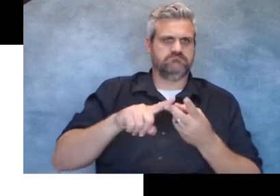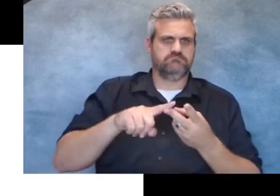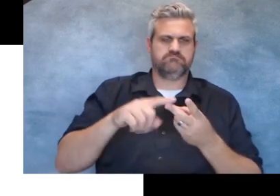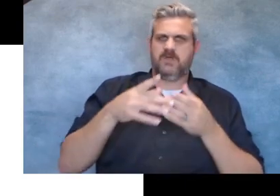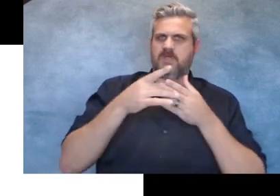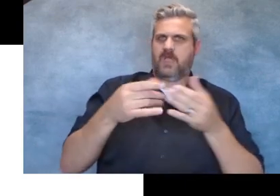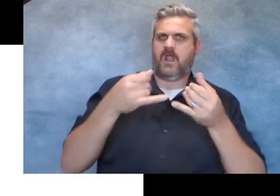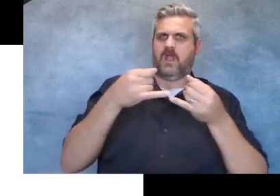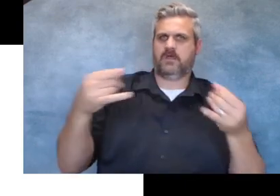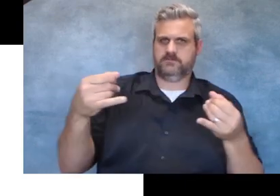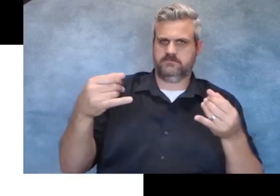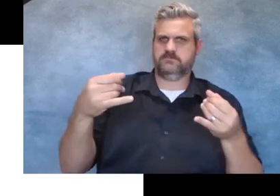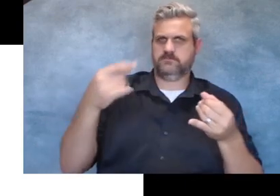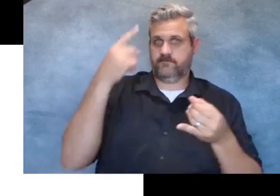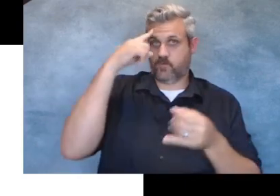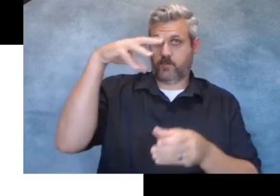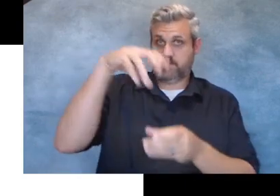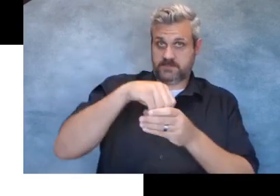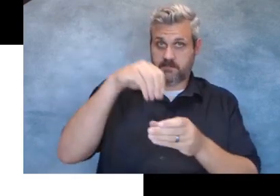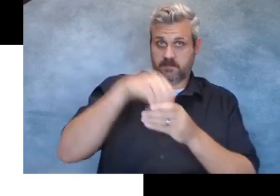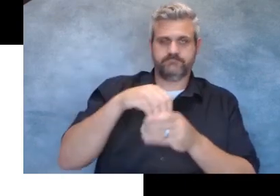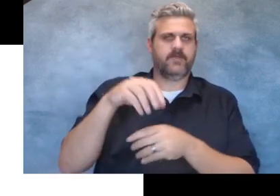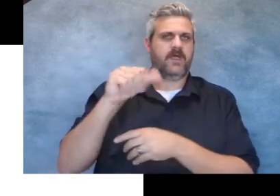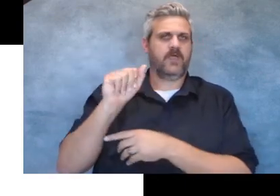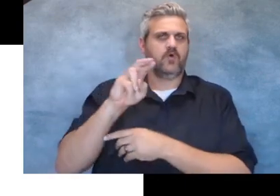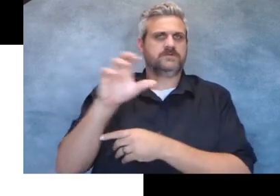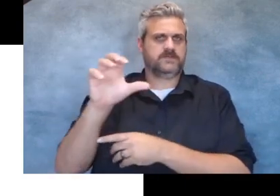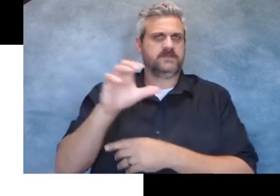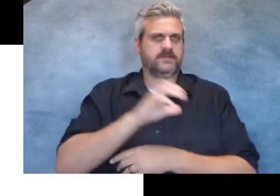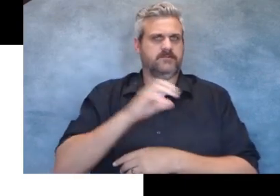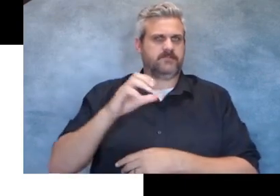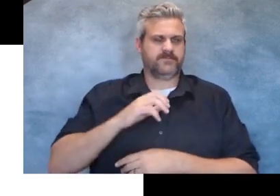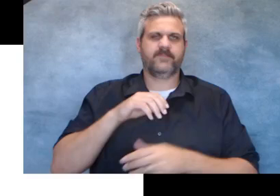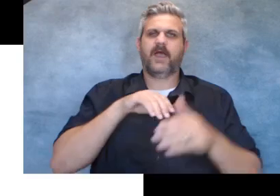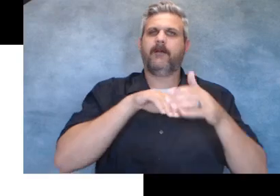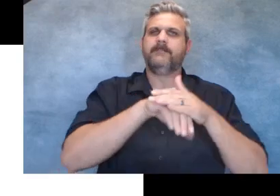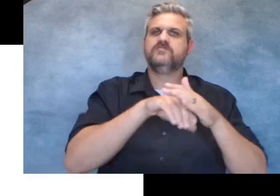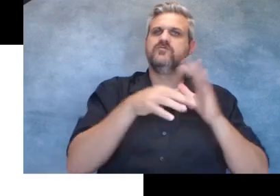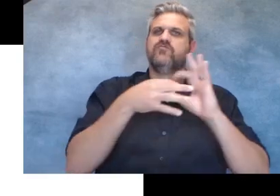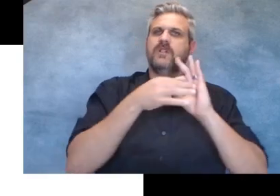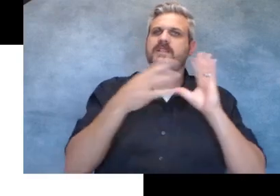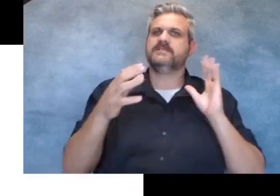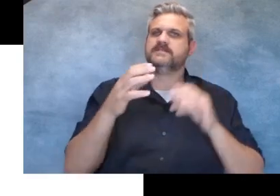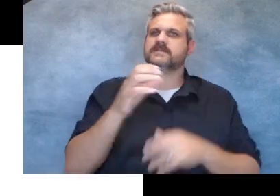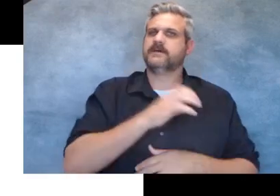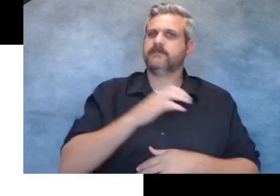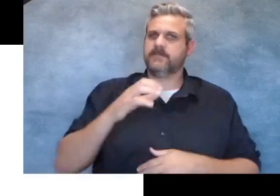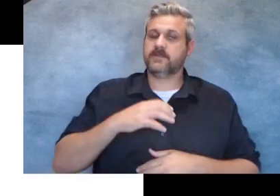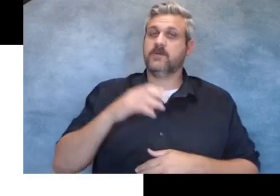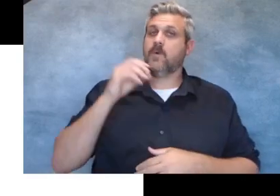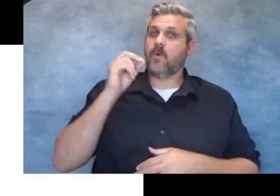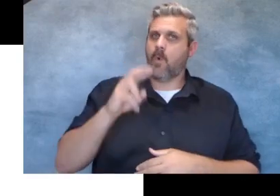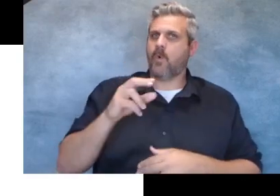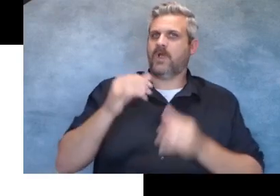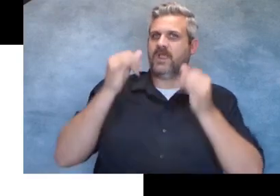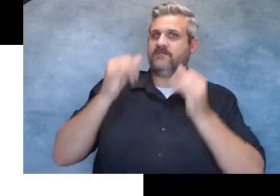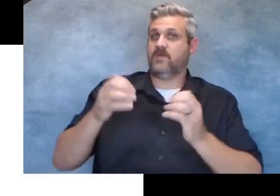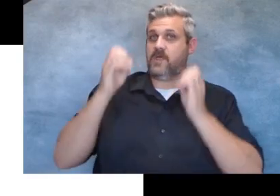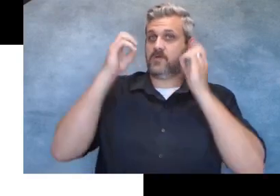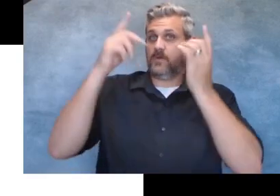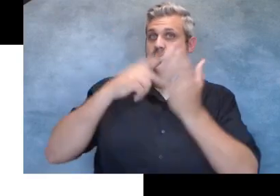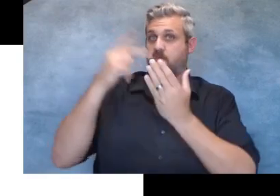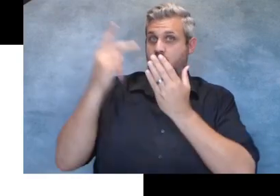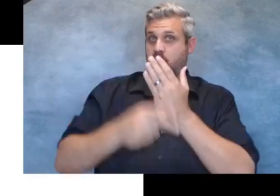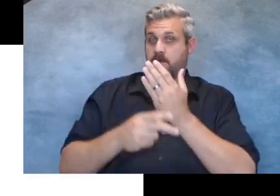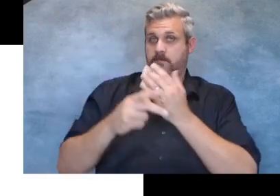participation guidelines that the Admission and Release Committee, also known as the ARC or Individual Education